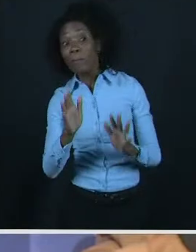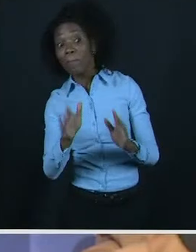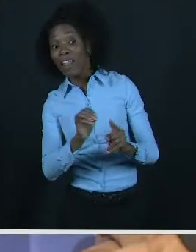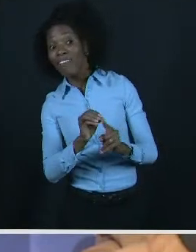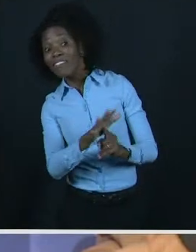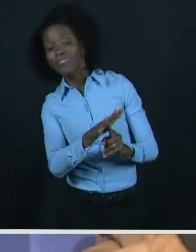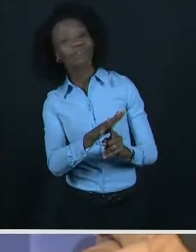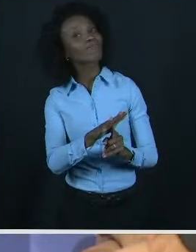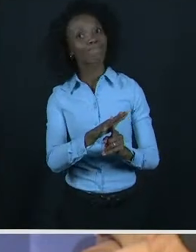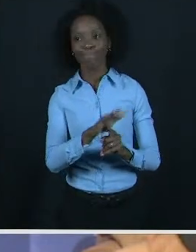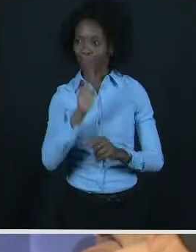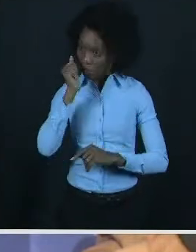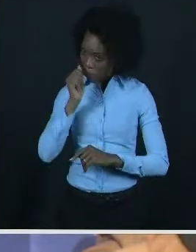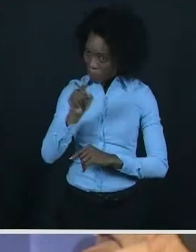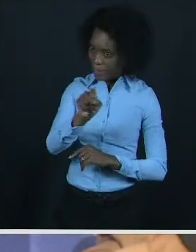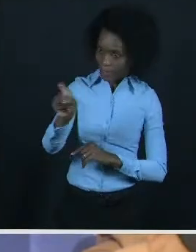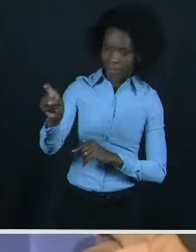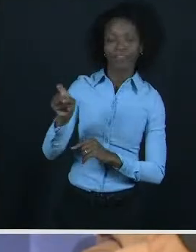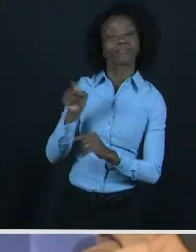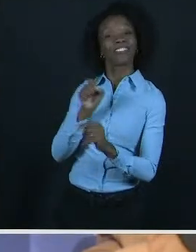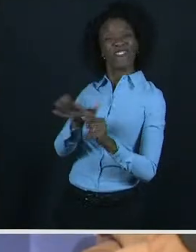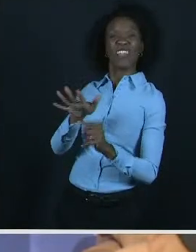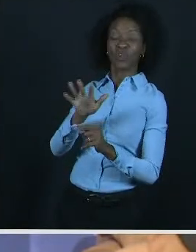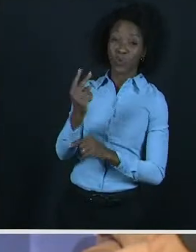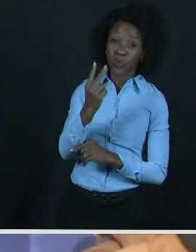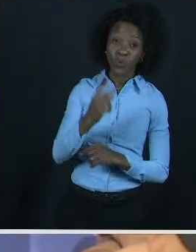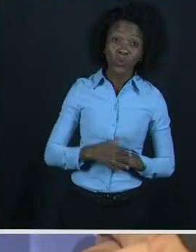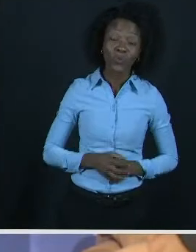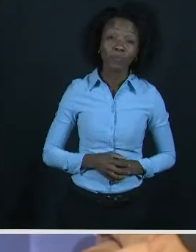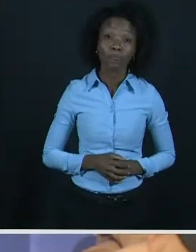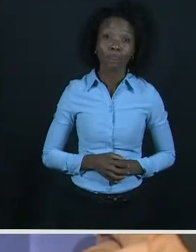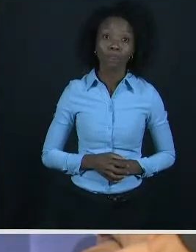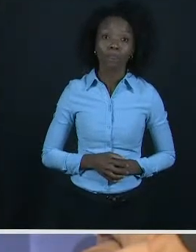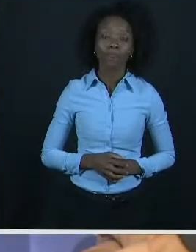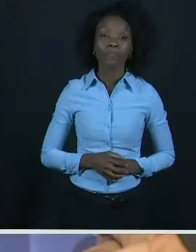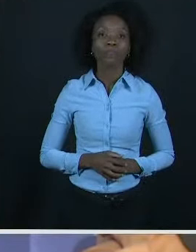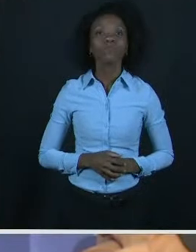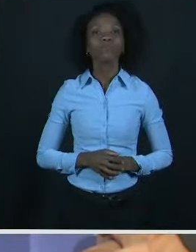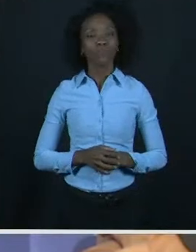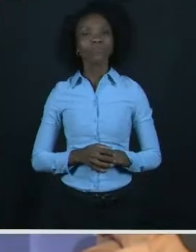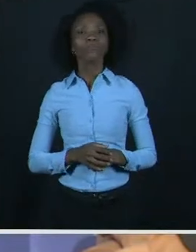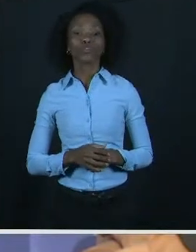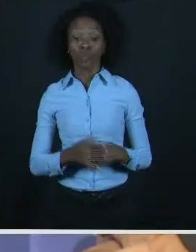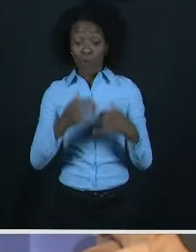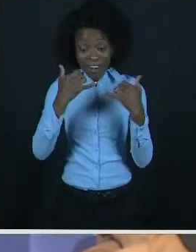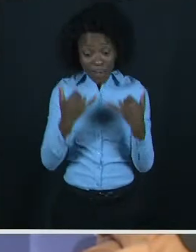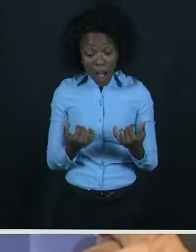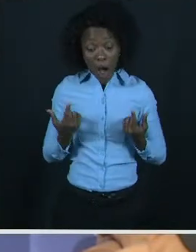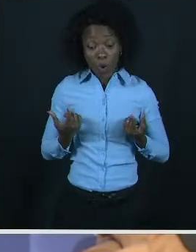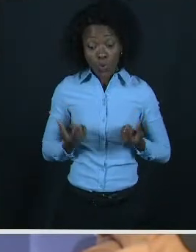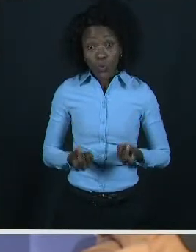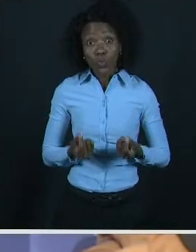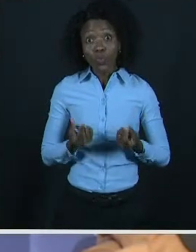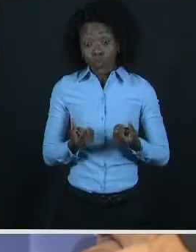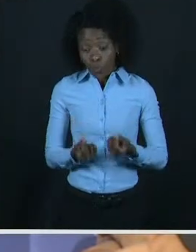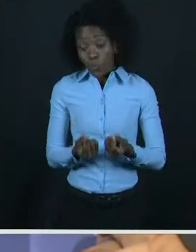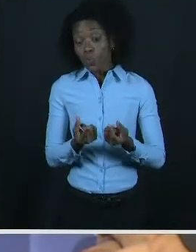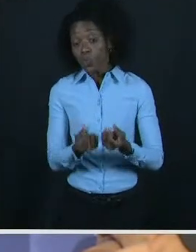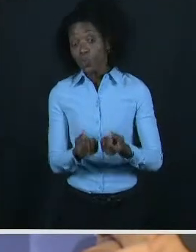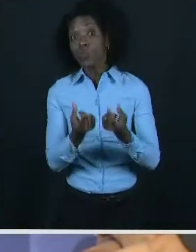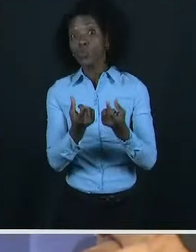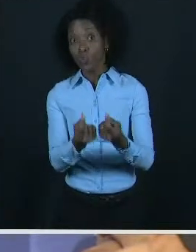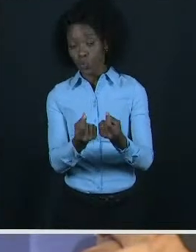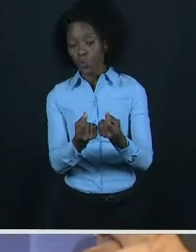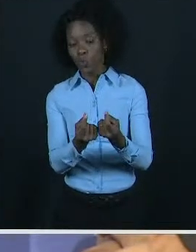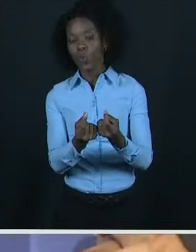it affects the men of our country and all of us. The actions we take now will determine whether this